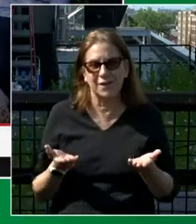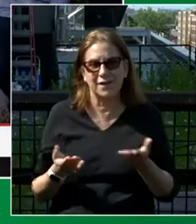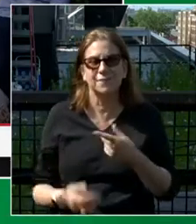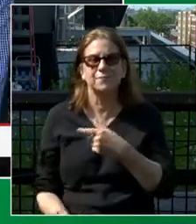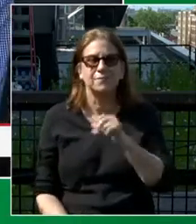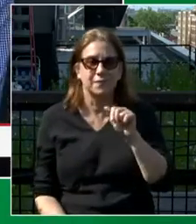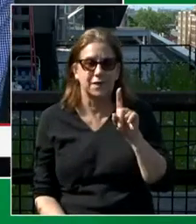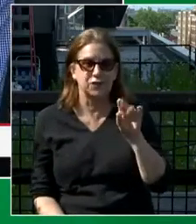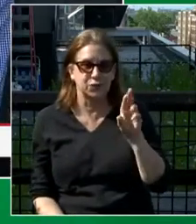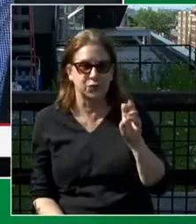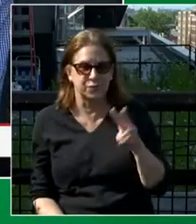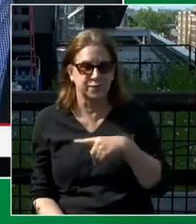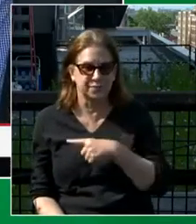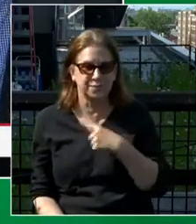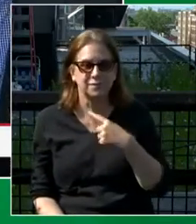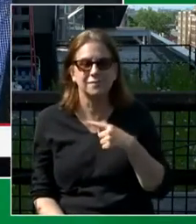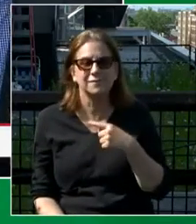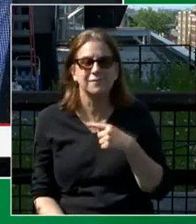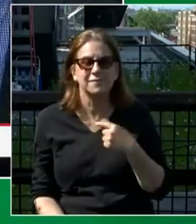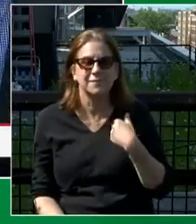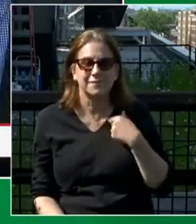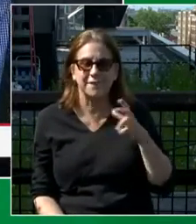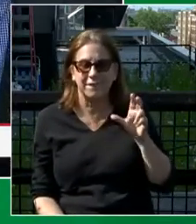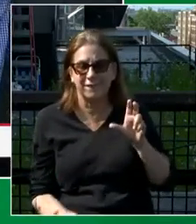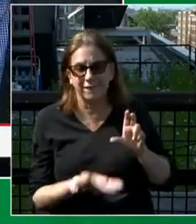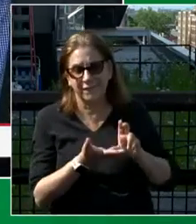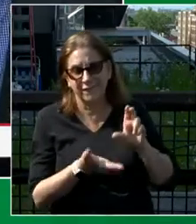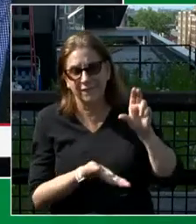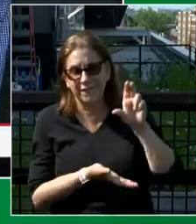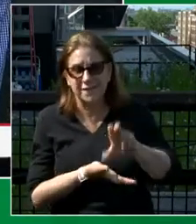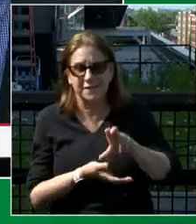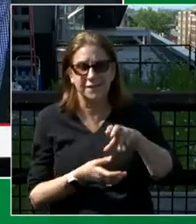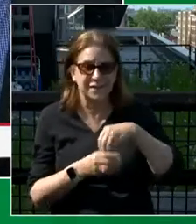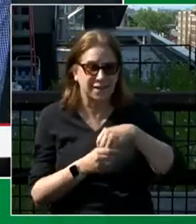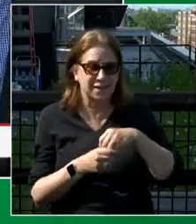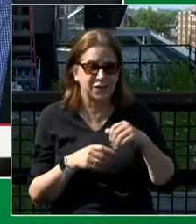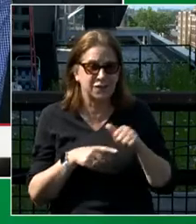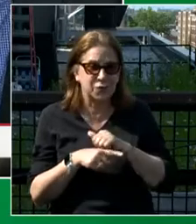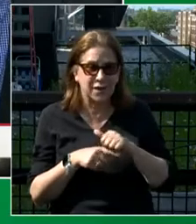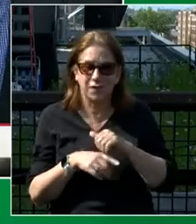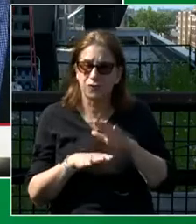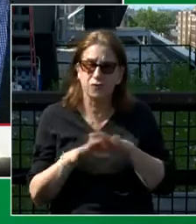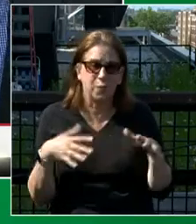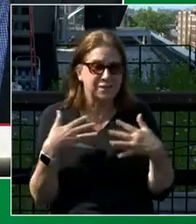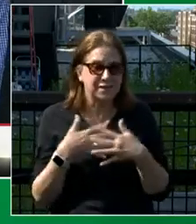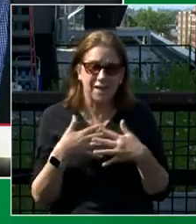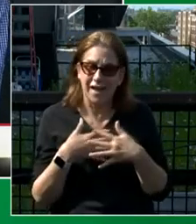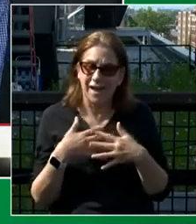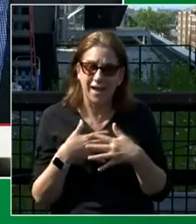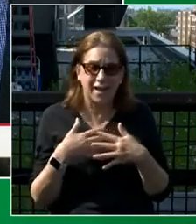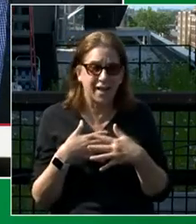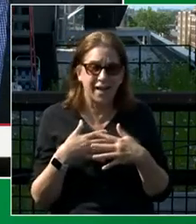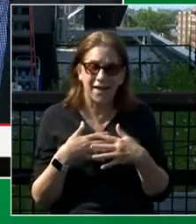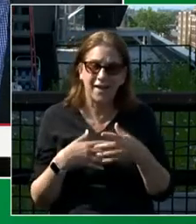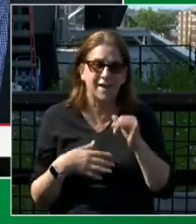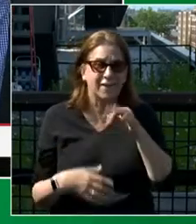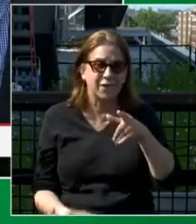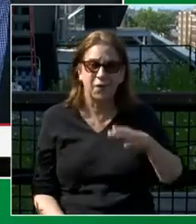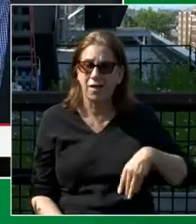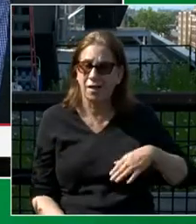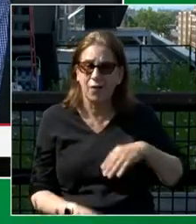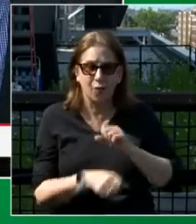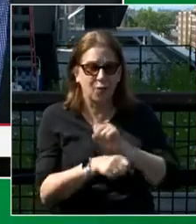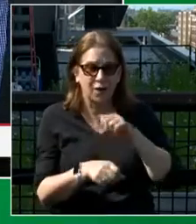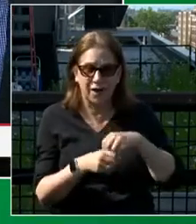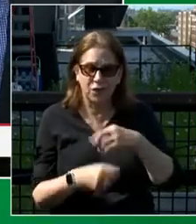really invested a lot in being able to train people. So don't be too intimidated by maybe you don't have the right skills. It's less about do you have that now